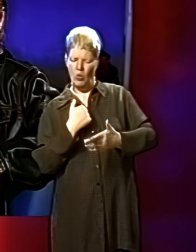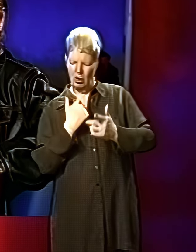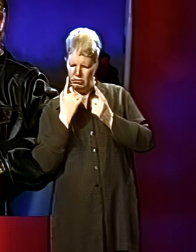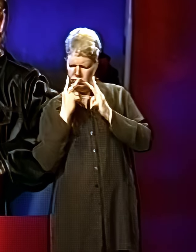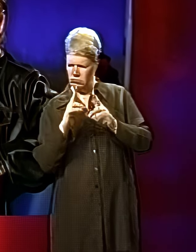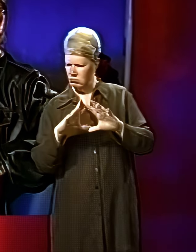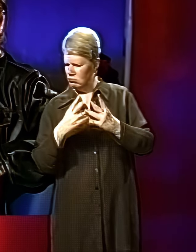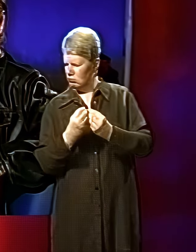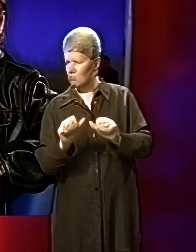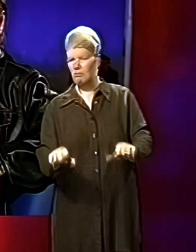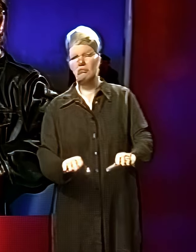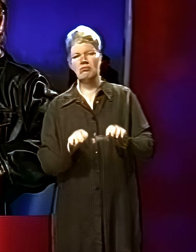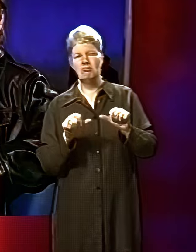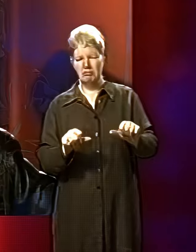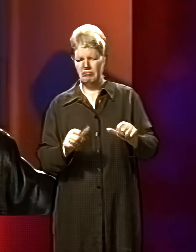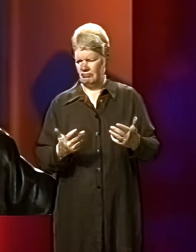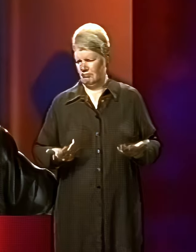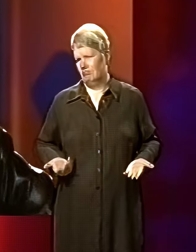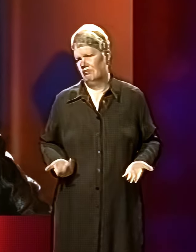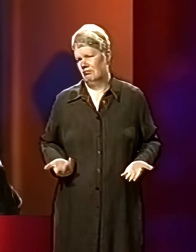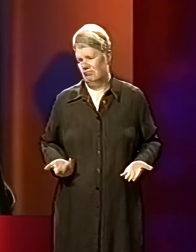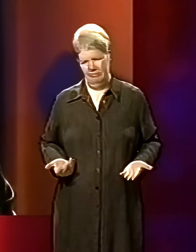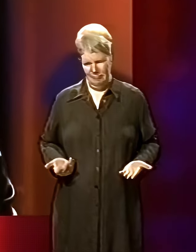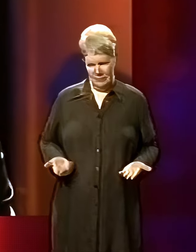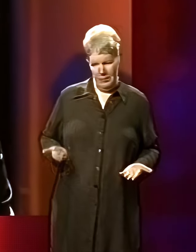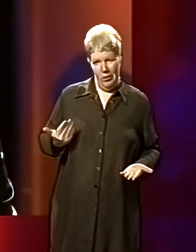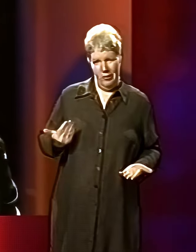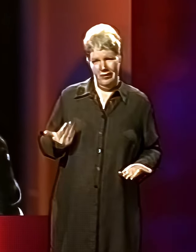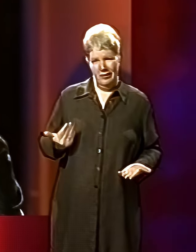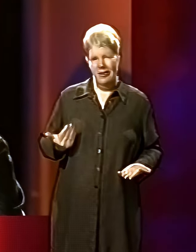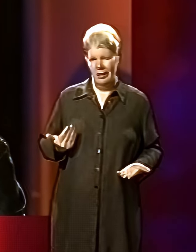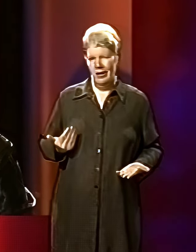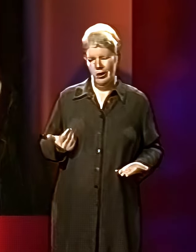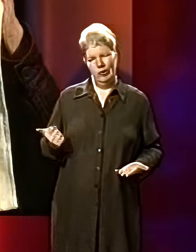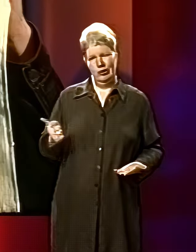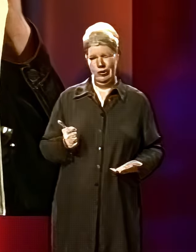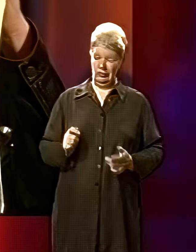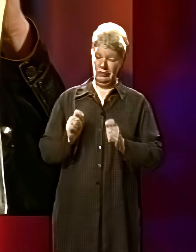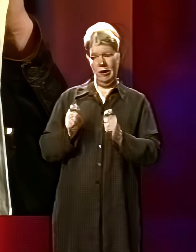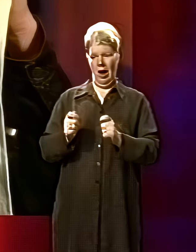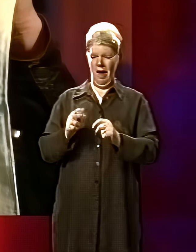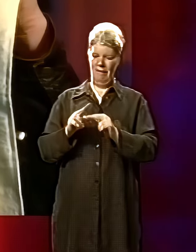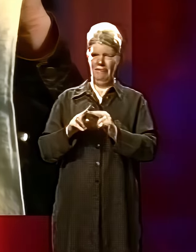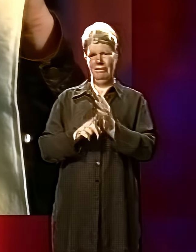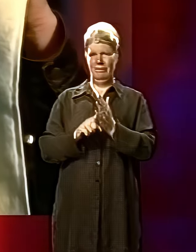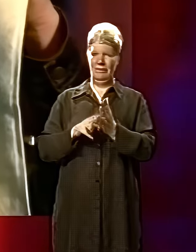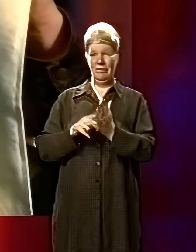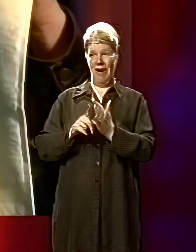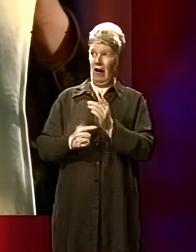everything, deserved its own bathroom accessory. A special flannel award.